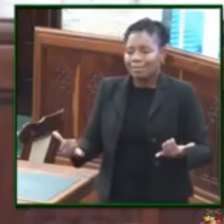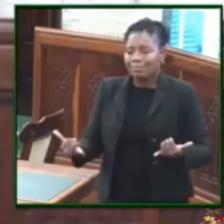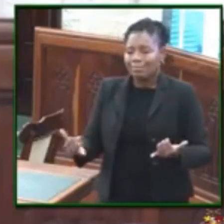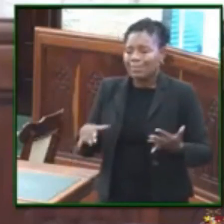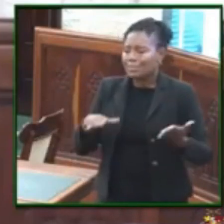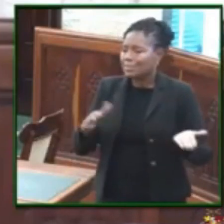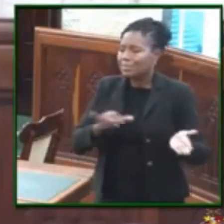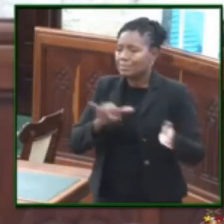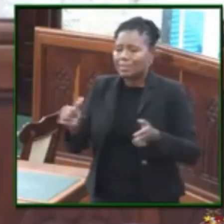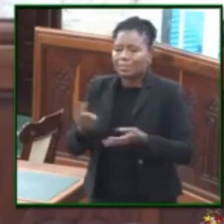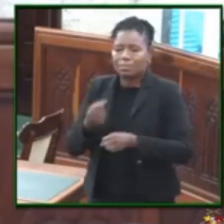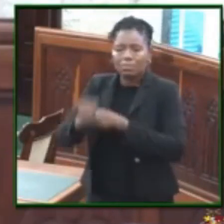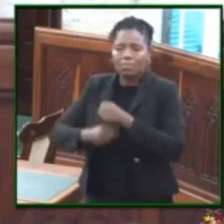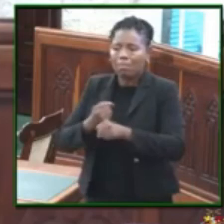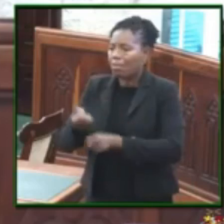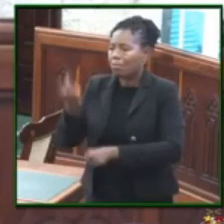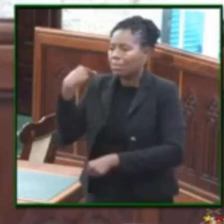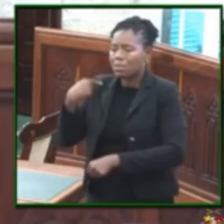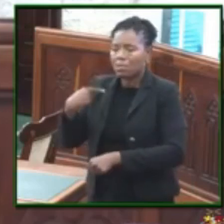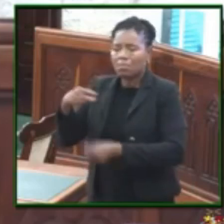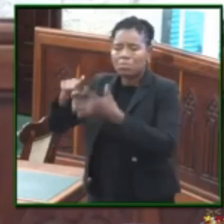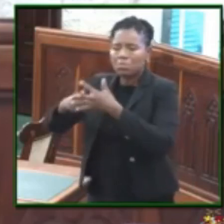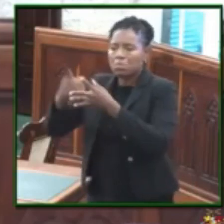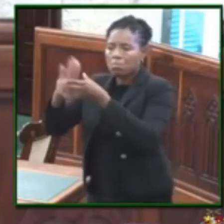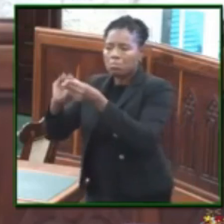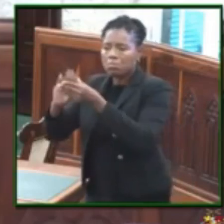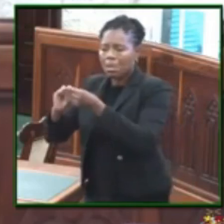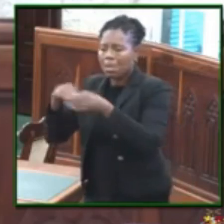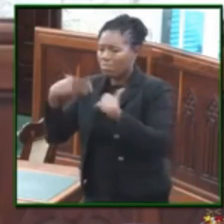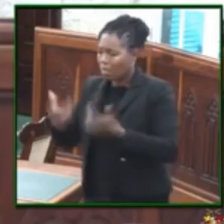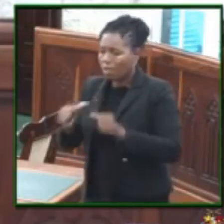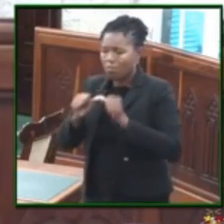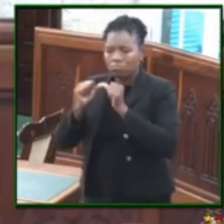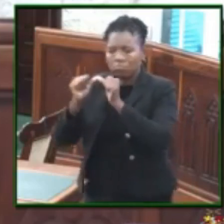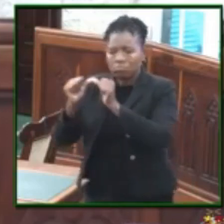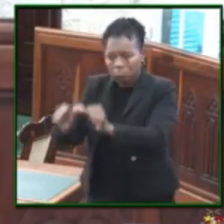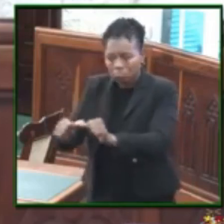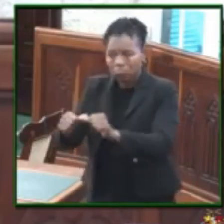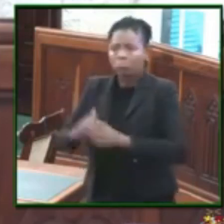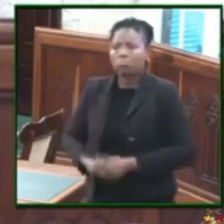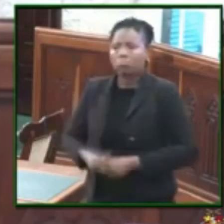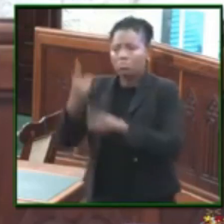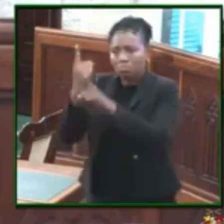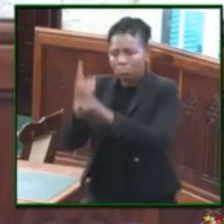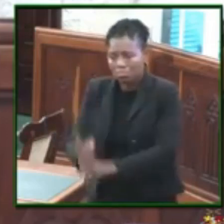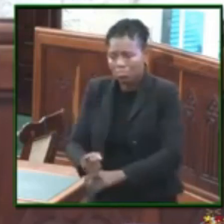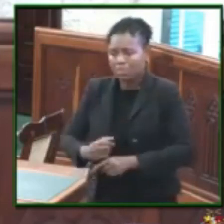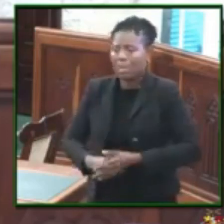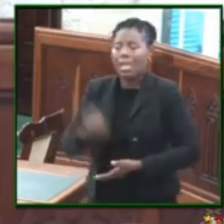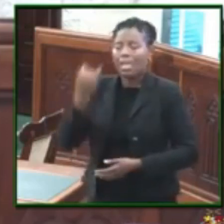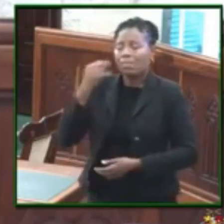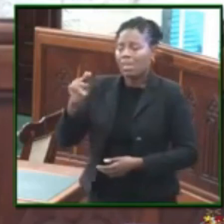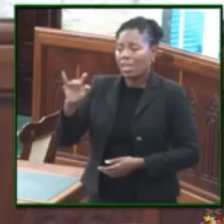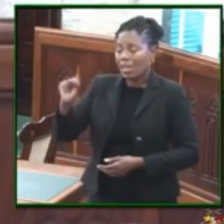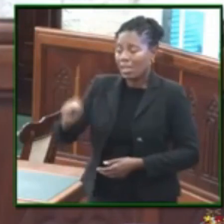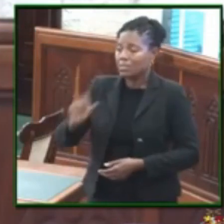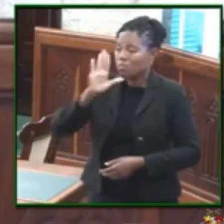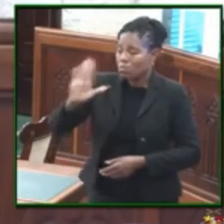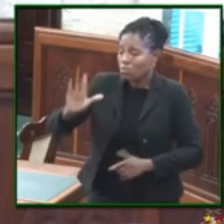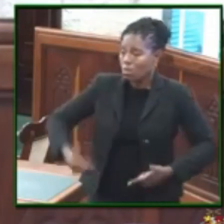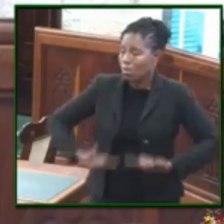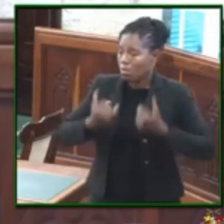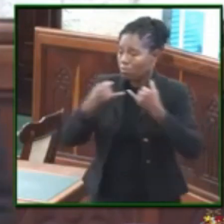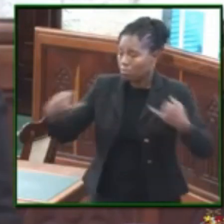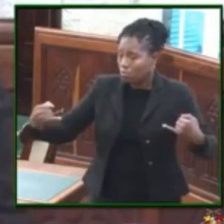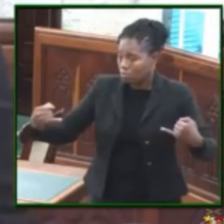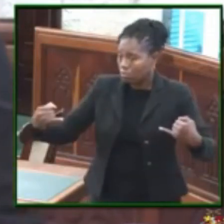last year. And I will be consistent. And if the NIS is your